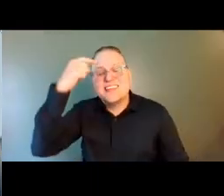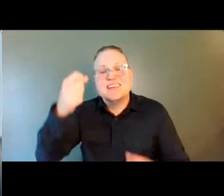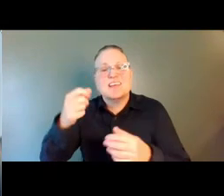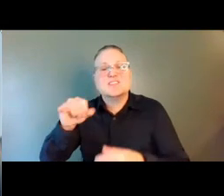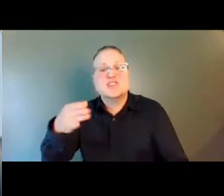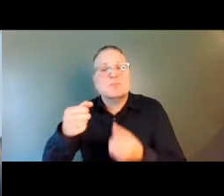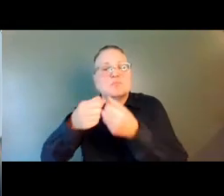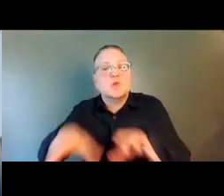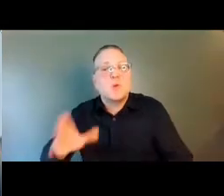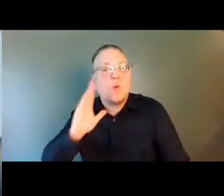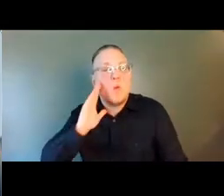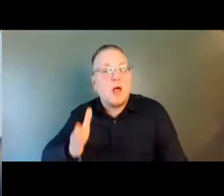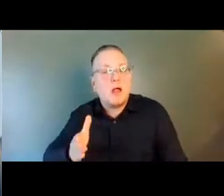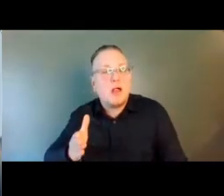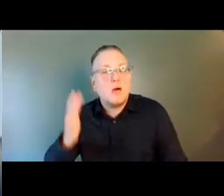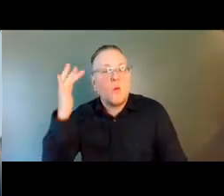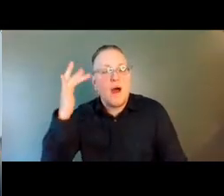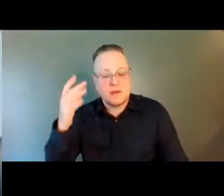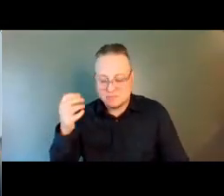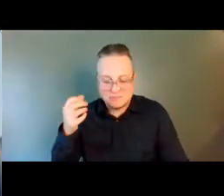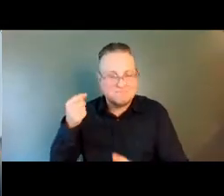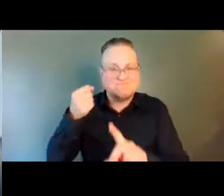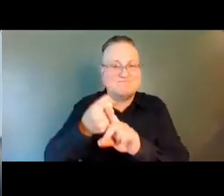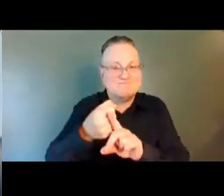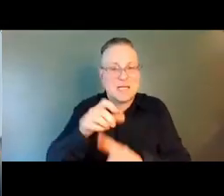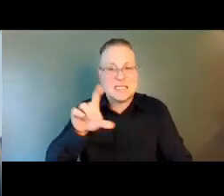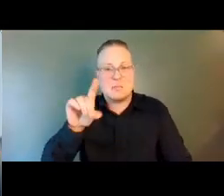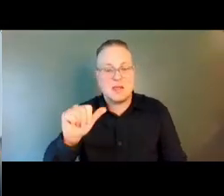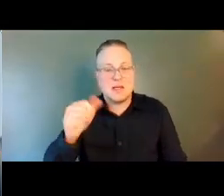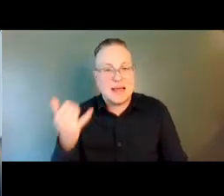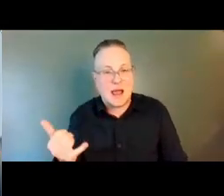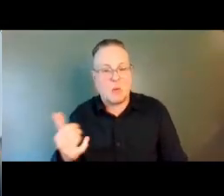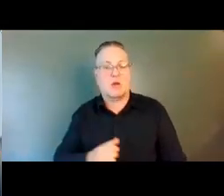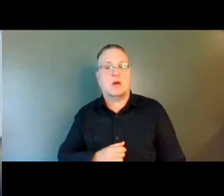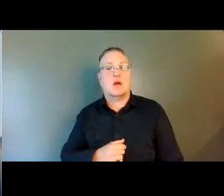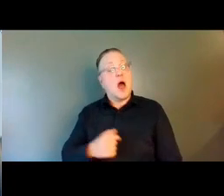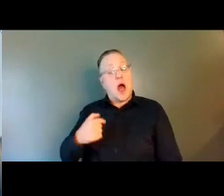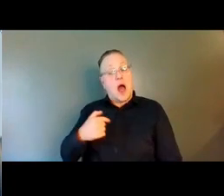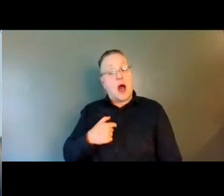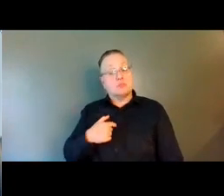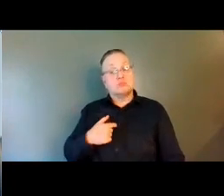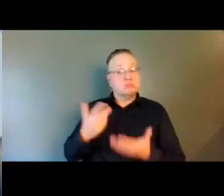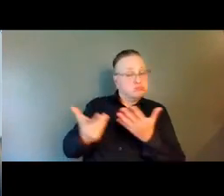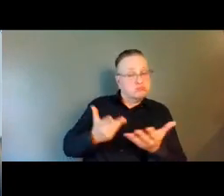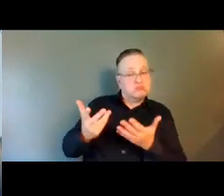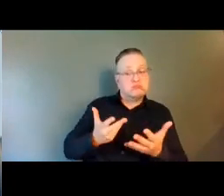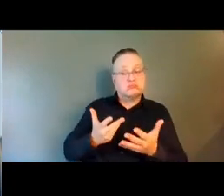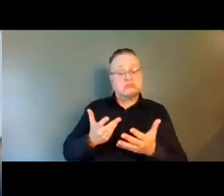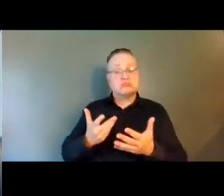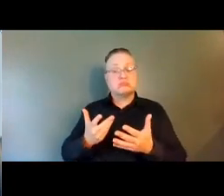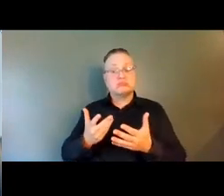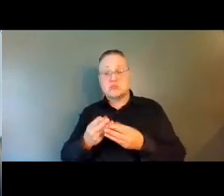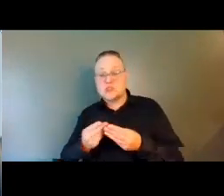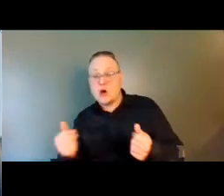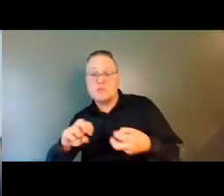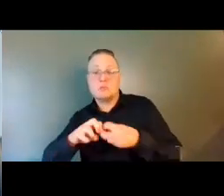their disability or their newfounded disability. And I get to problem solve with them and find creative ways